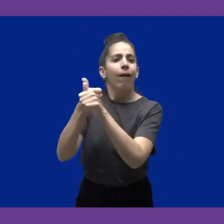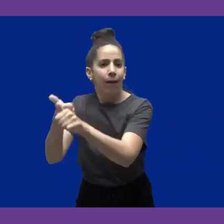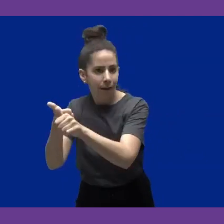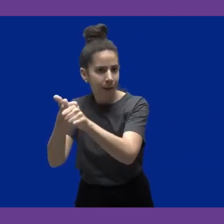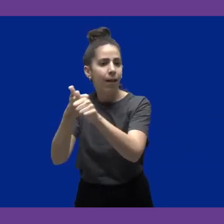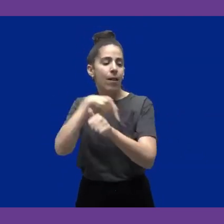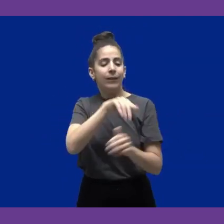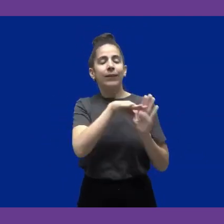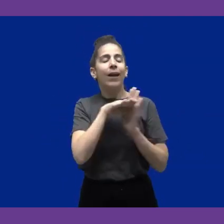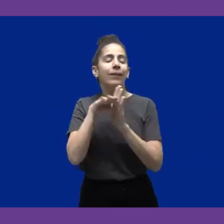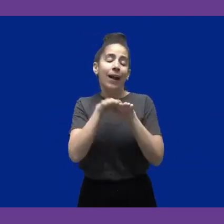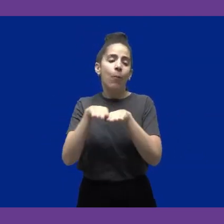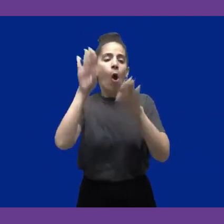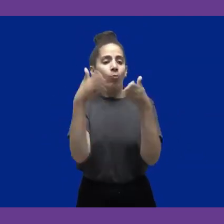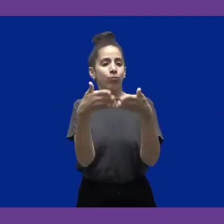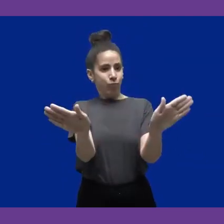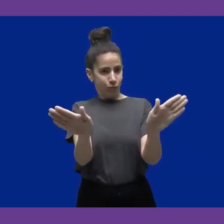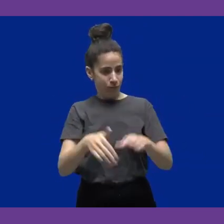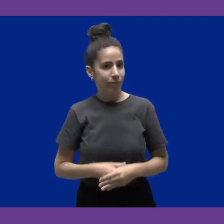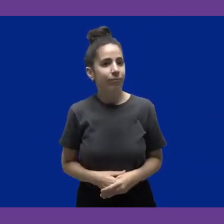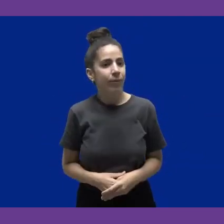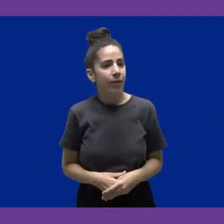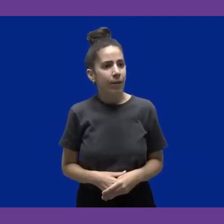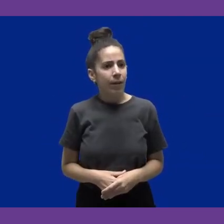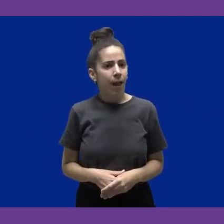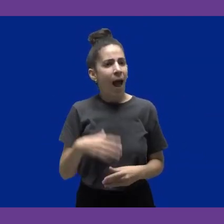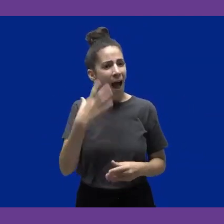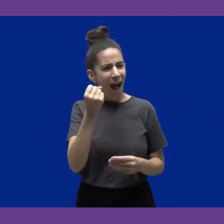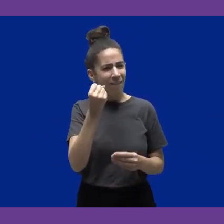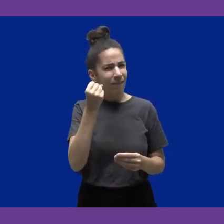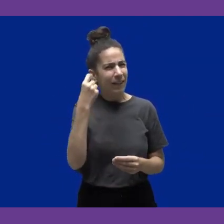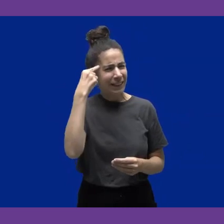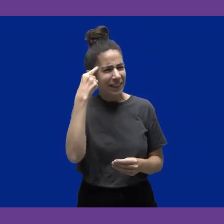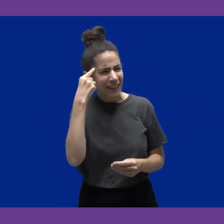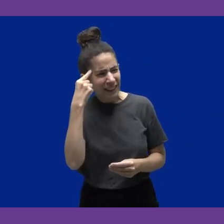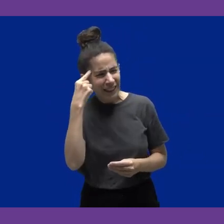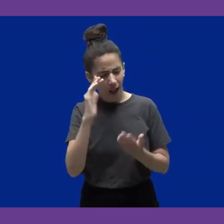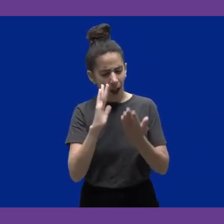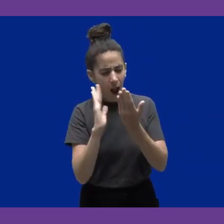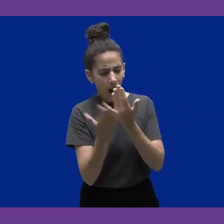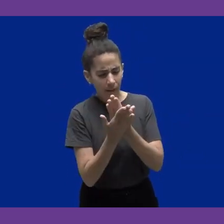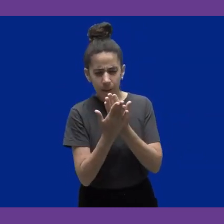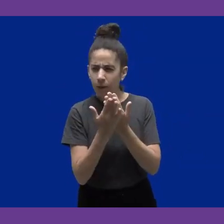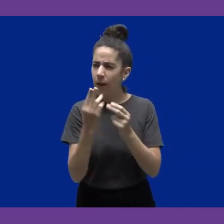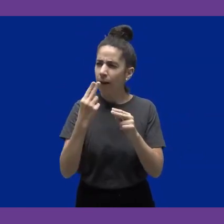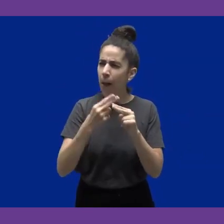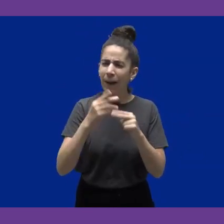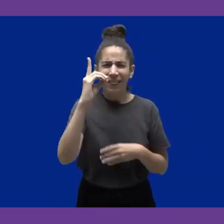it's Annex D. You can check it in the slide that we will distribute. But there's a very important